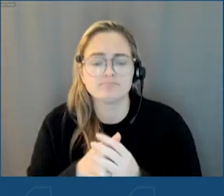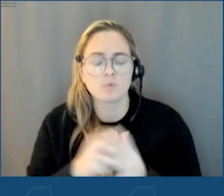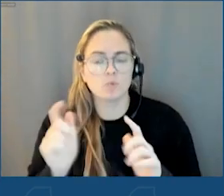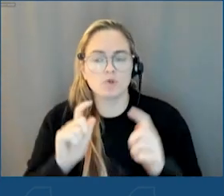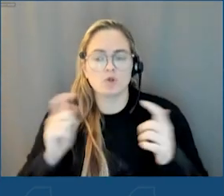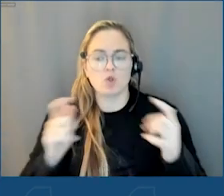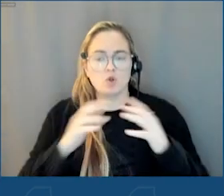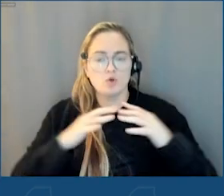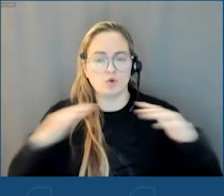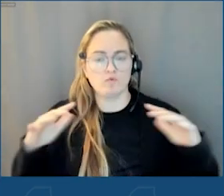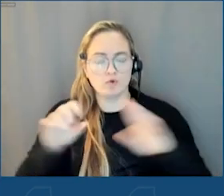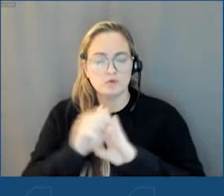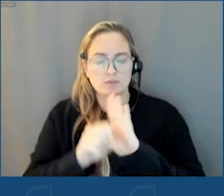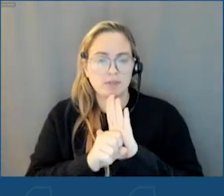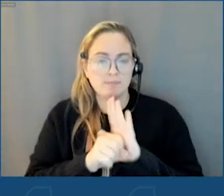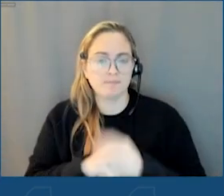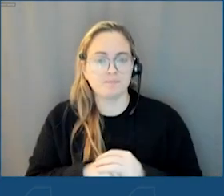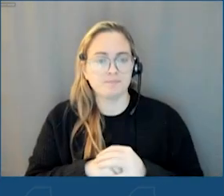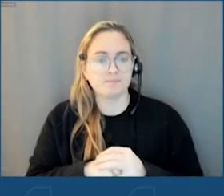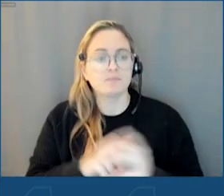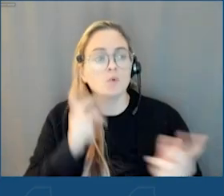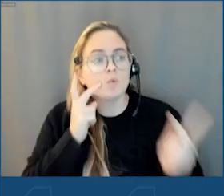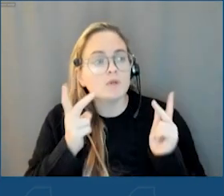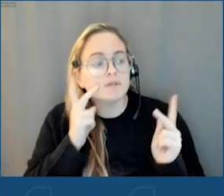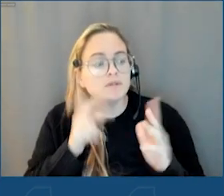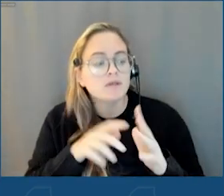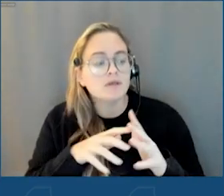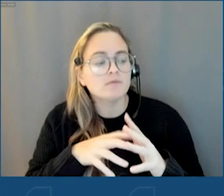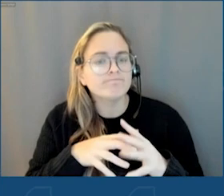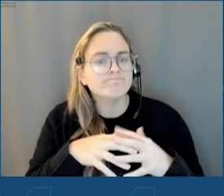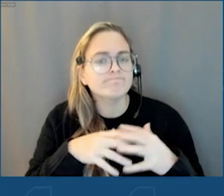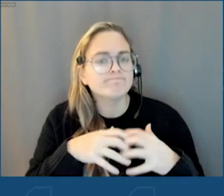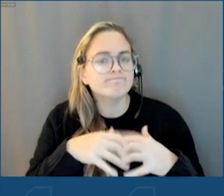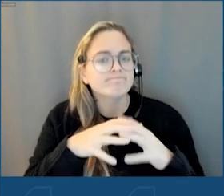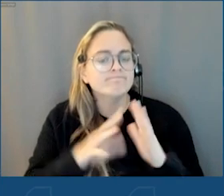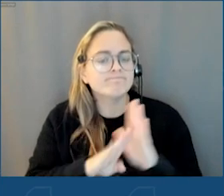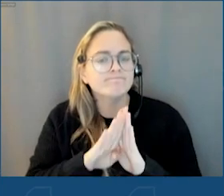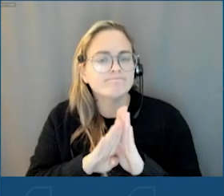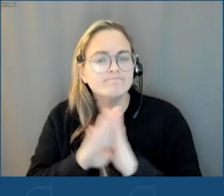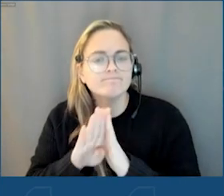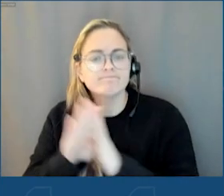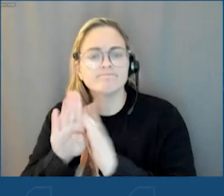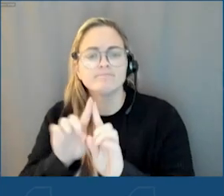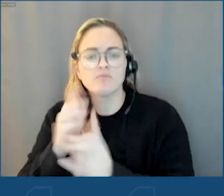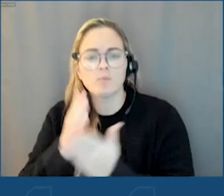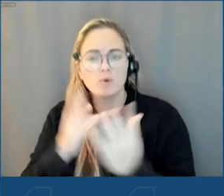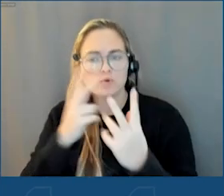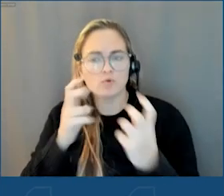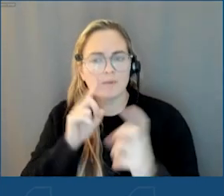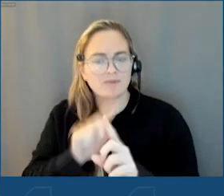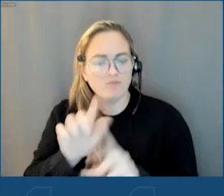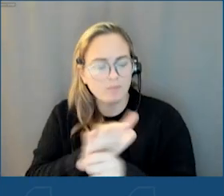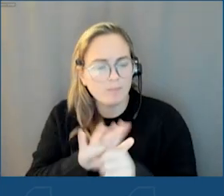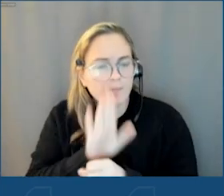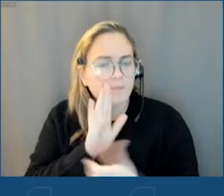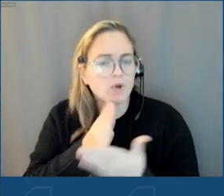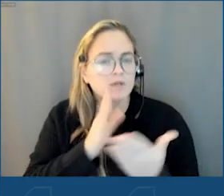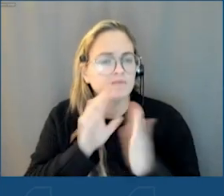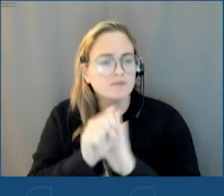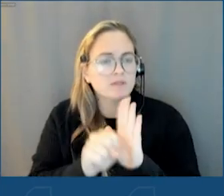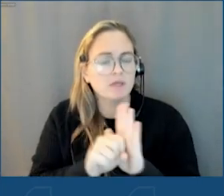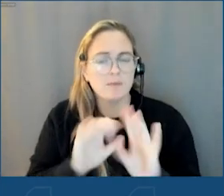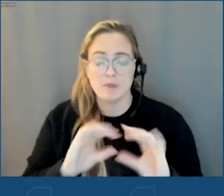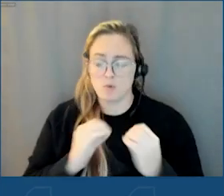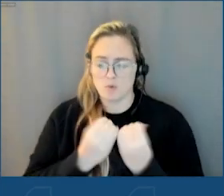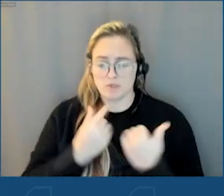diverse state. And we're seeing spikes of different crimes in different parts of the state. But having an organization like this